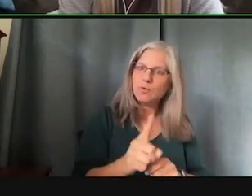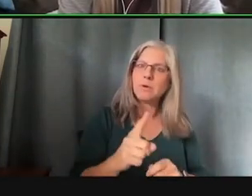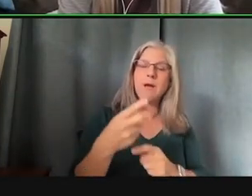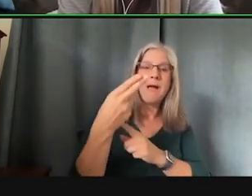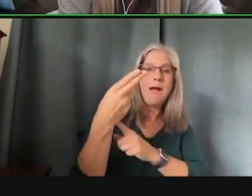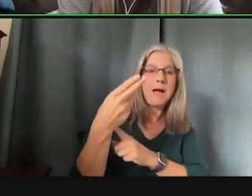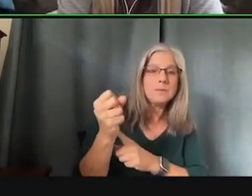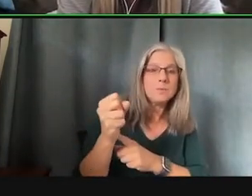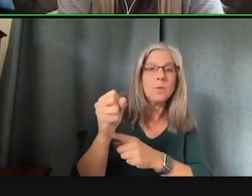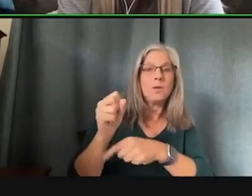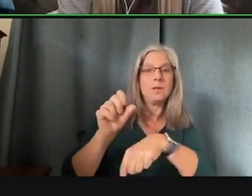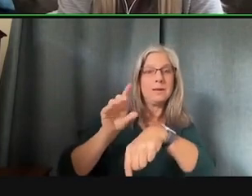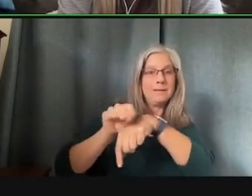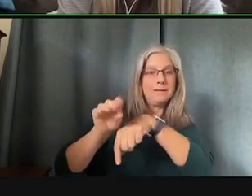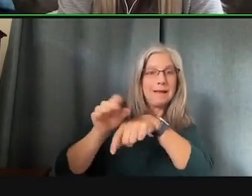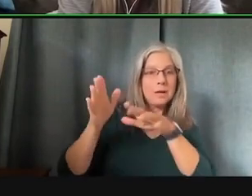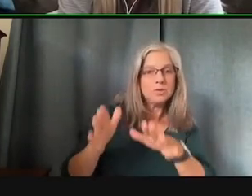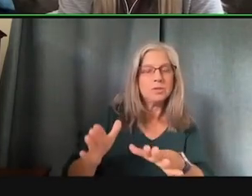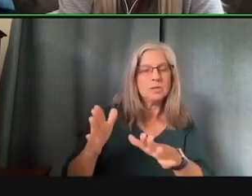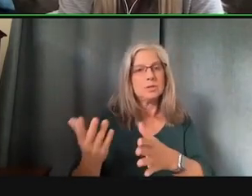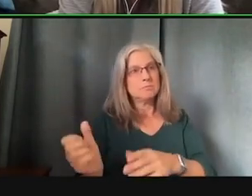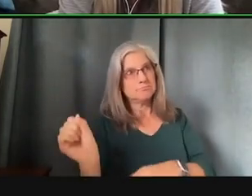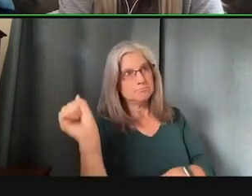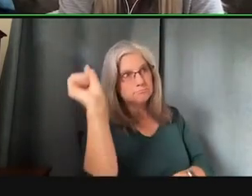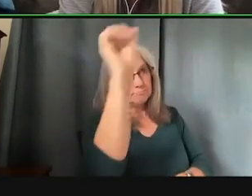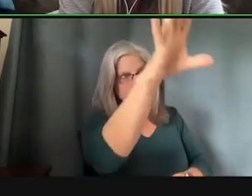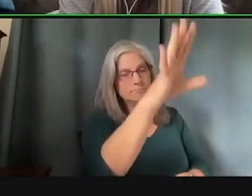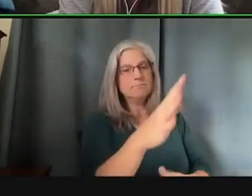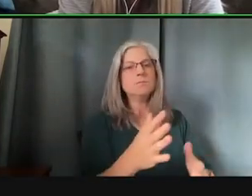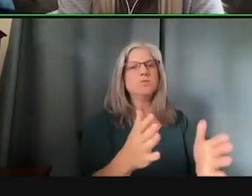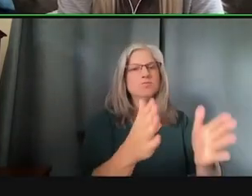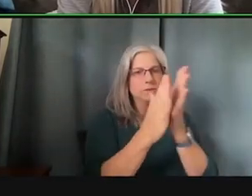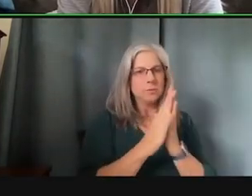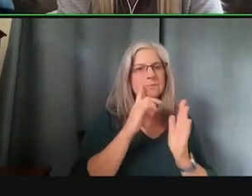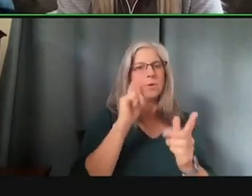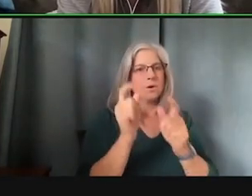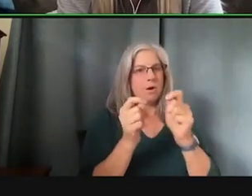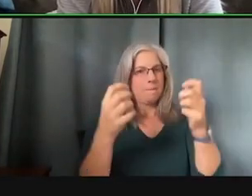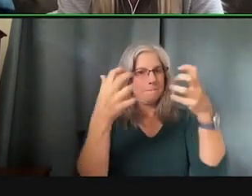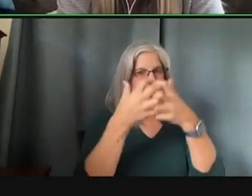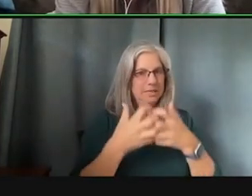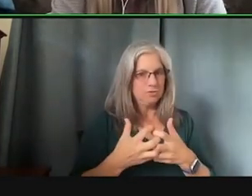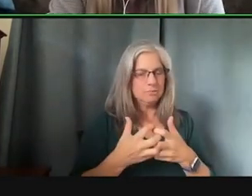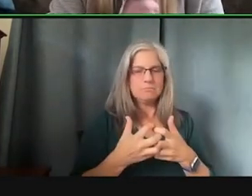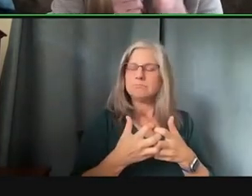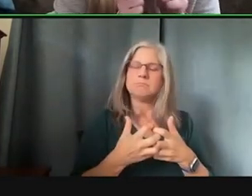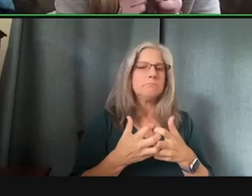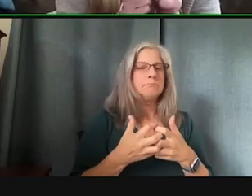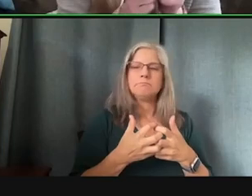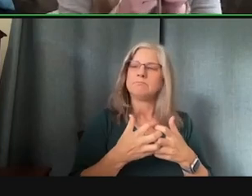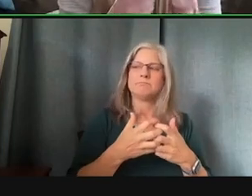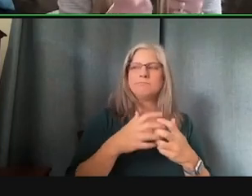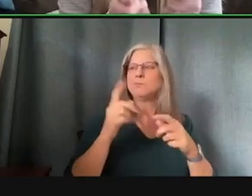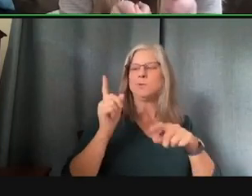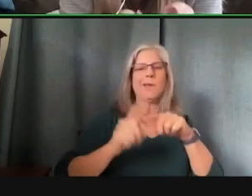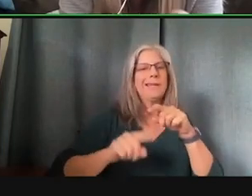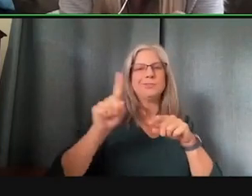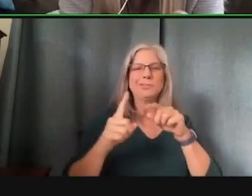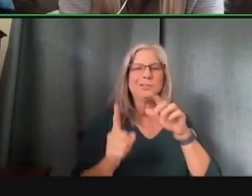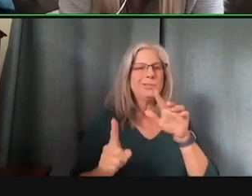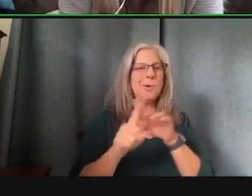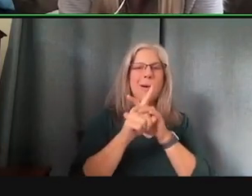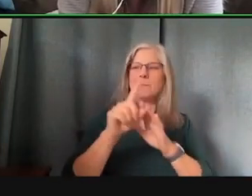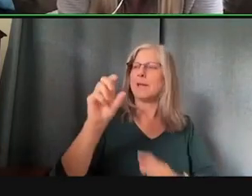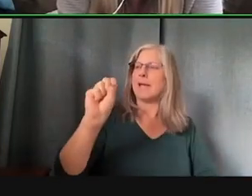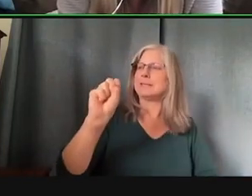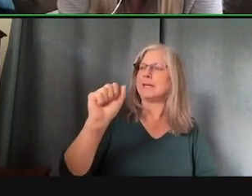counselors submit in advance that request for accommodation. You don't just show up to the SAT